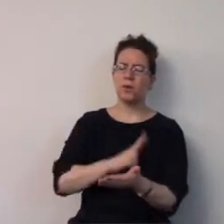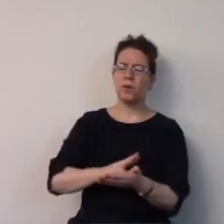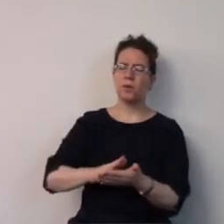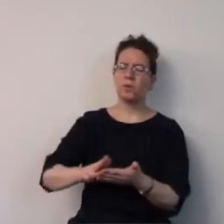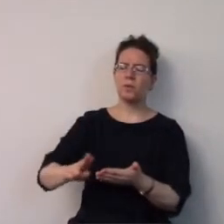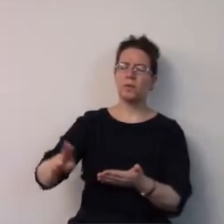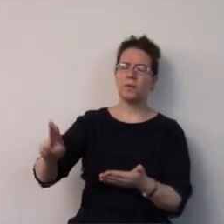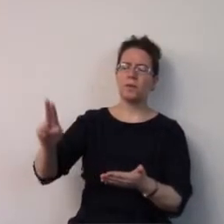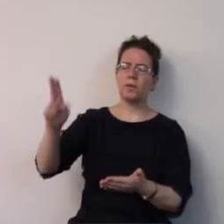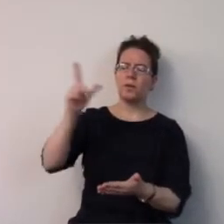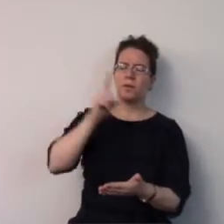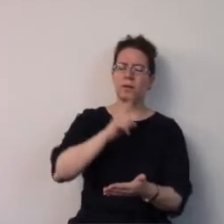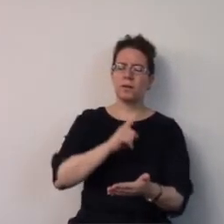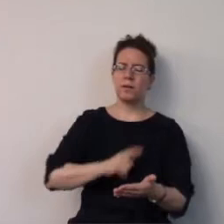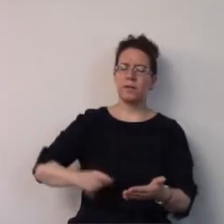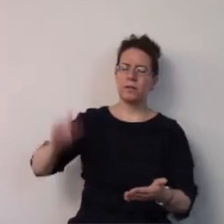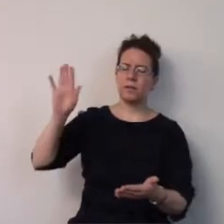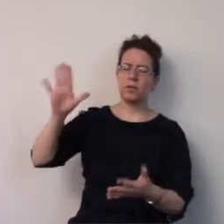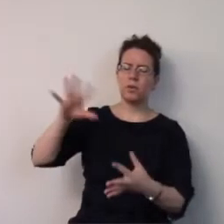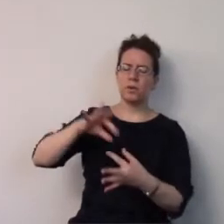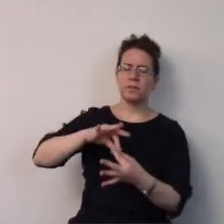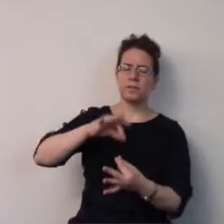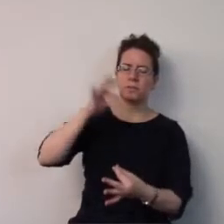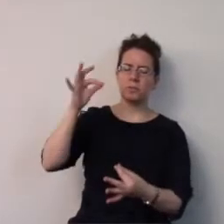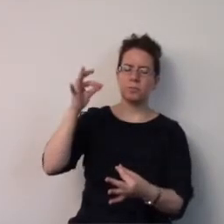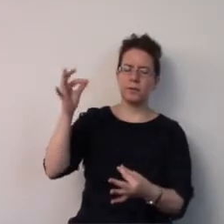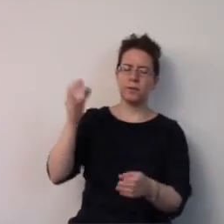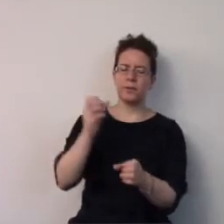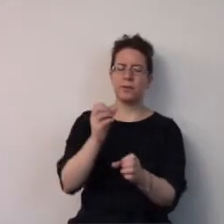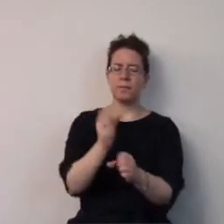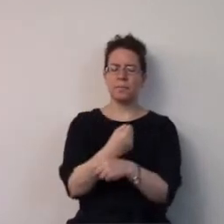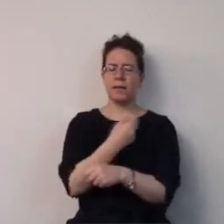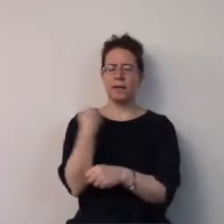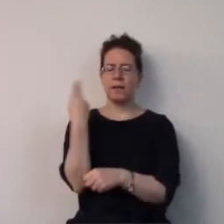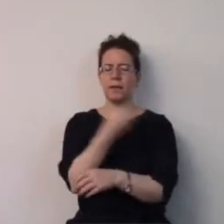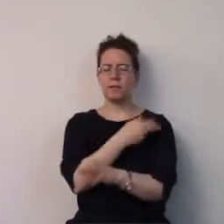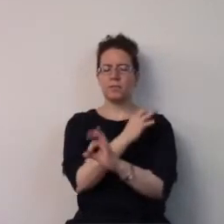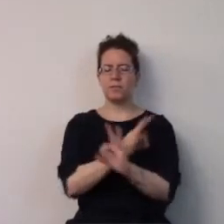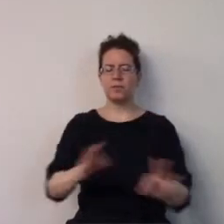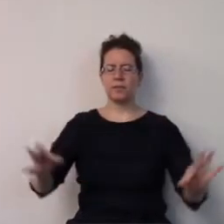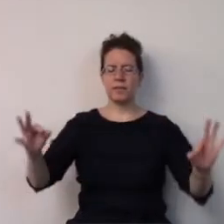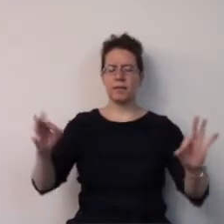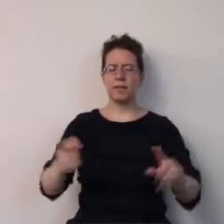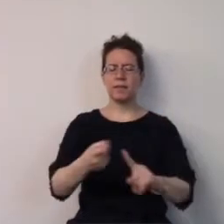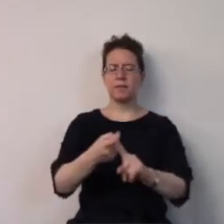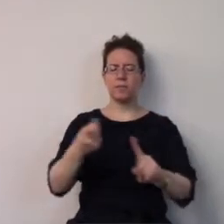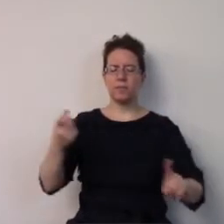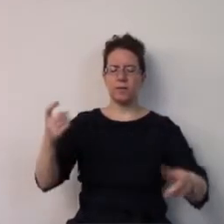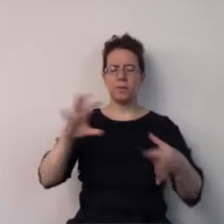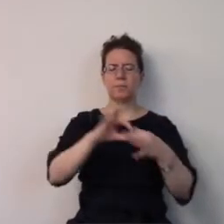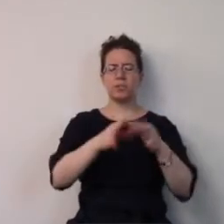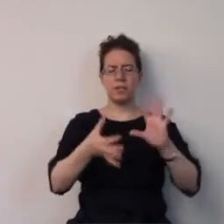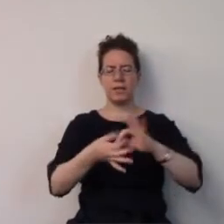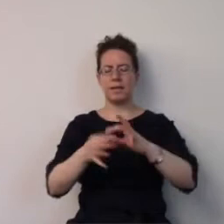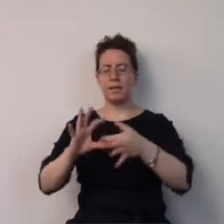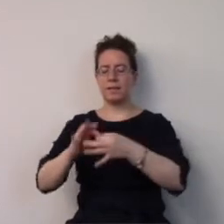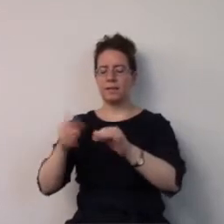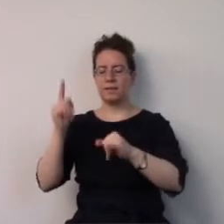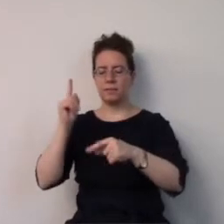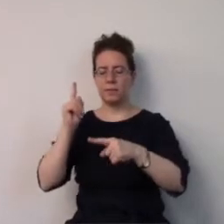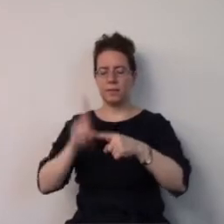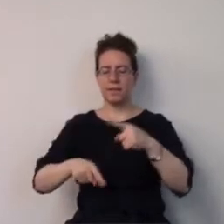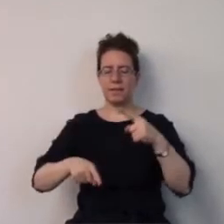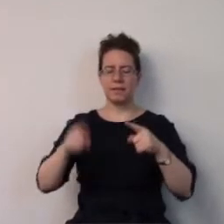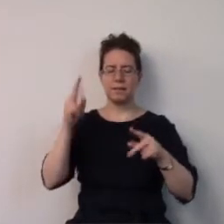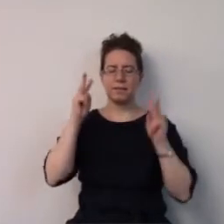My flesh is tired of seeking God, but on my knees